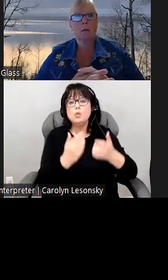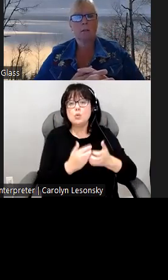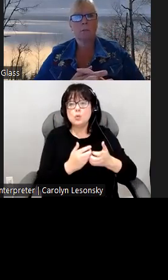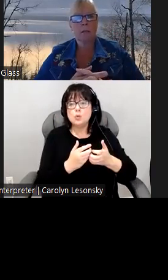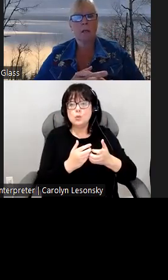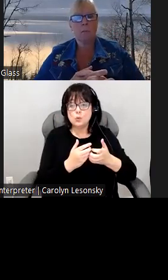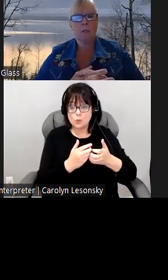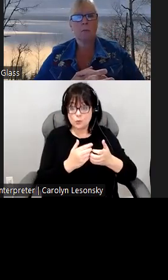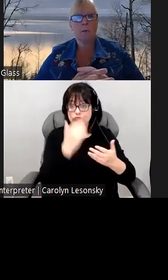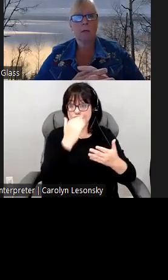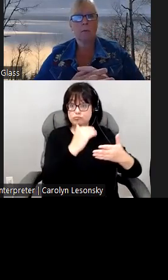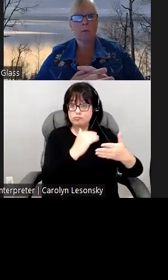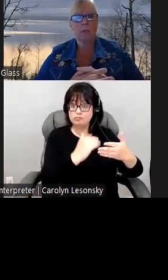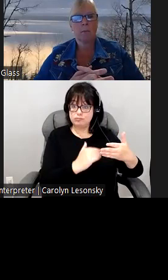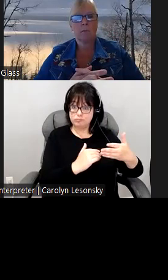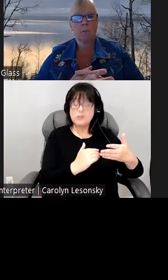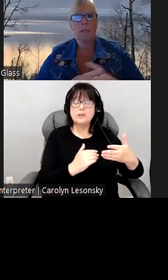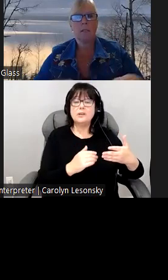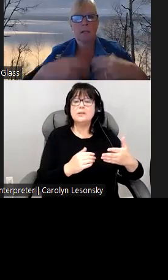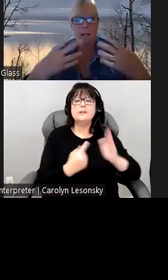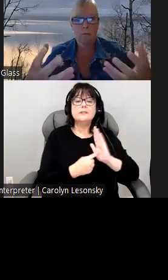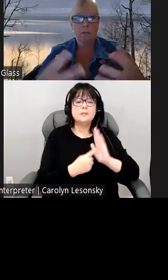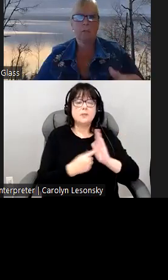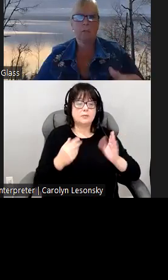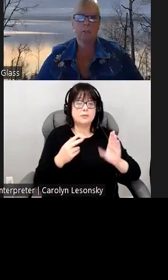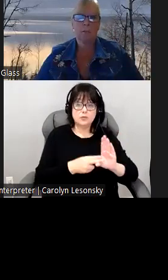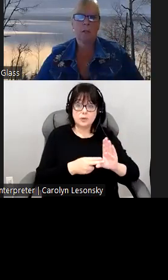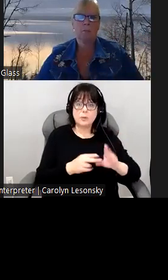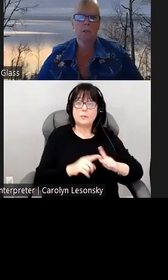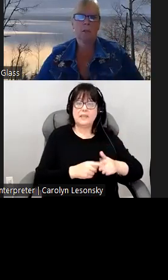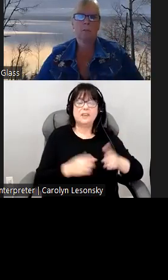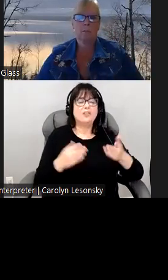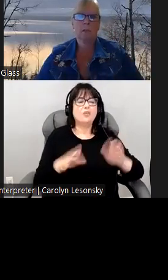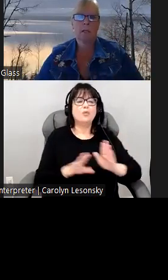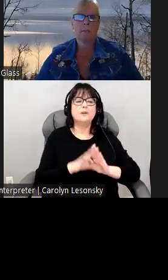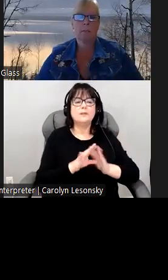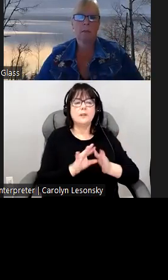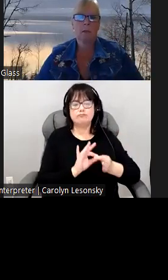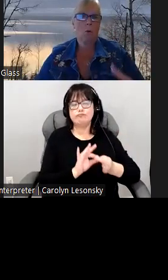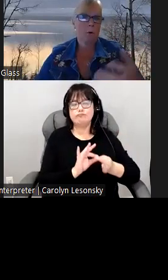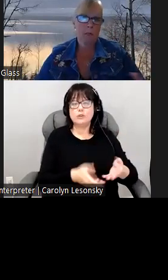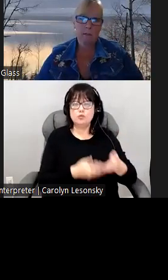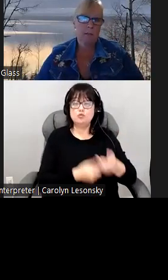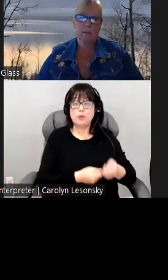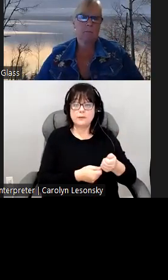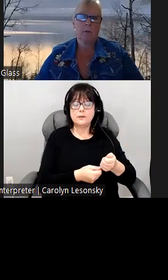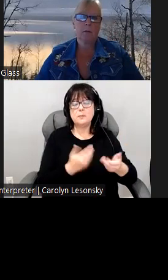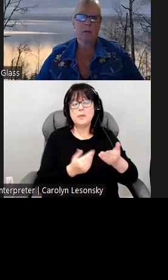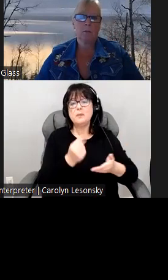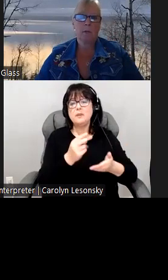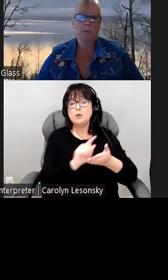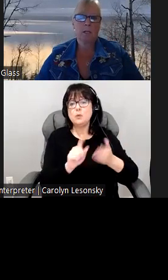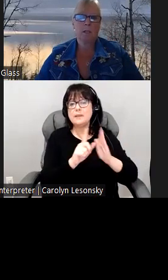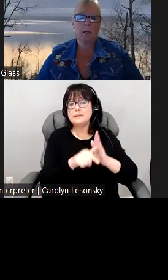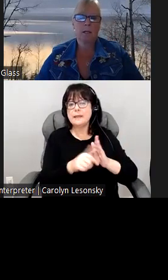our learners when they have been in the program for a number of weeks and that trust relationship has been built up, or as pointed out